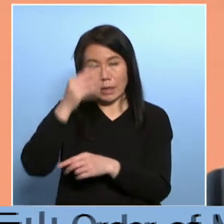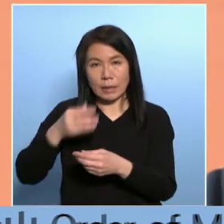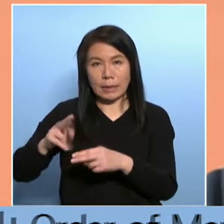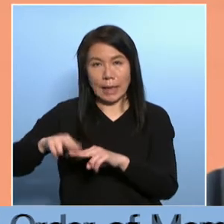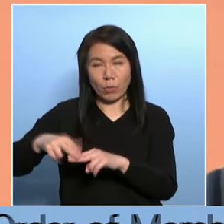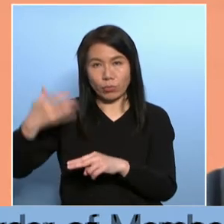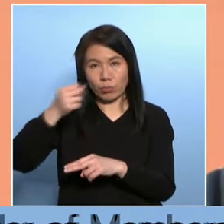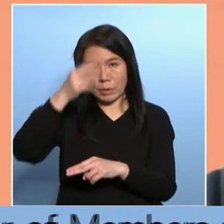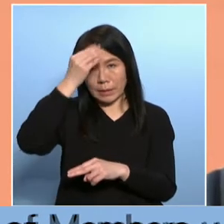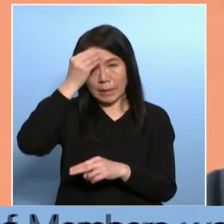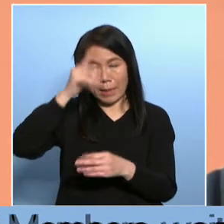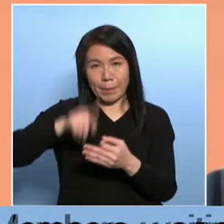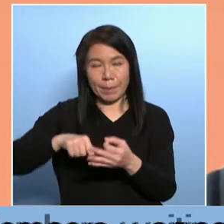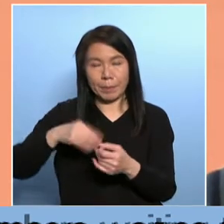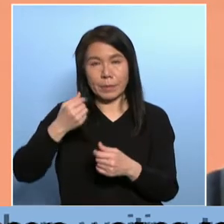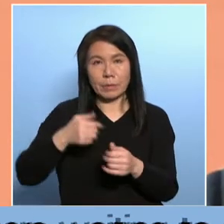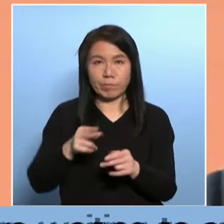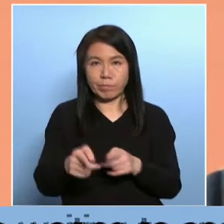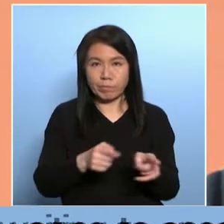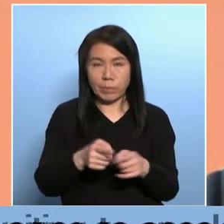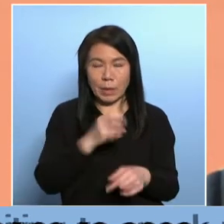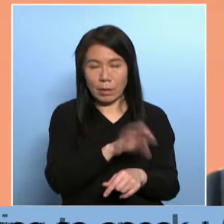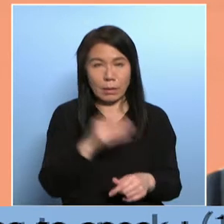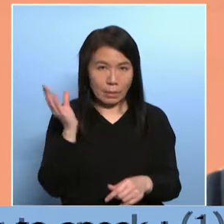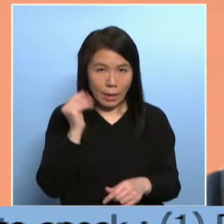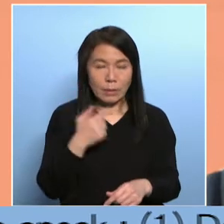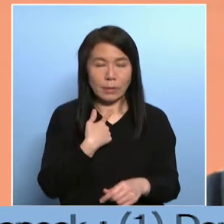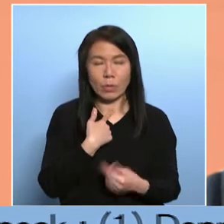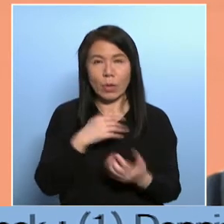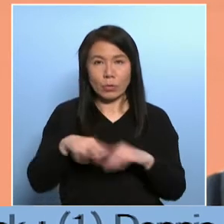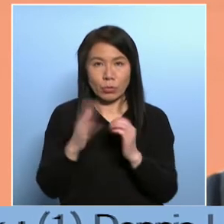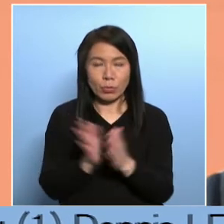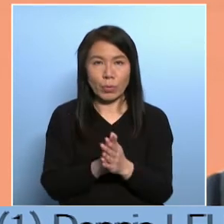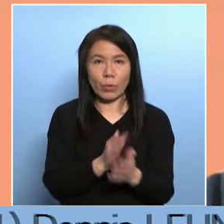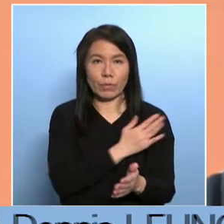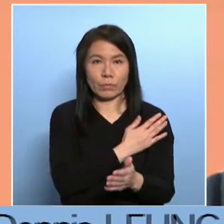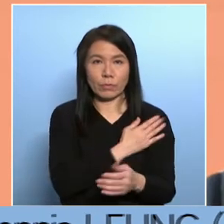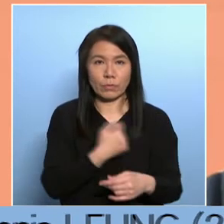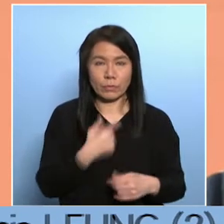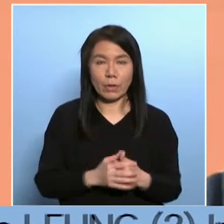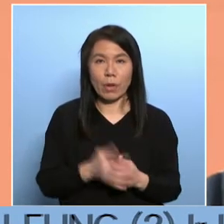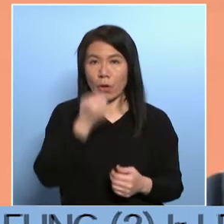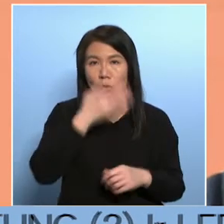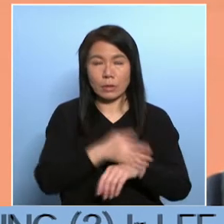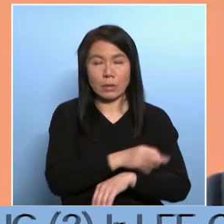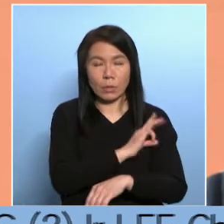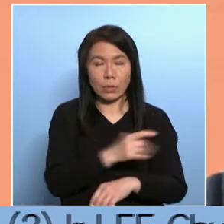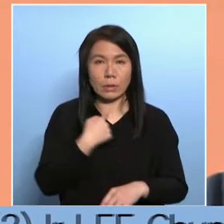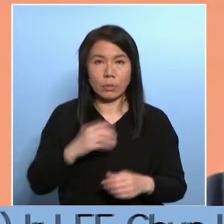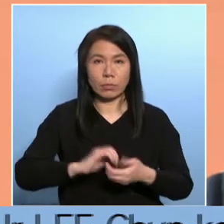government has to follow the instructions of President Xi Jinping. The we should